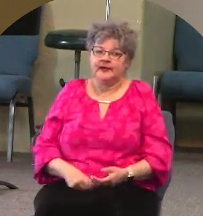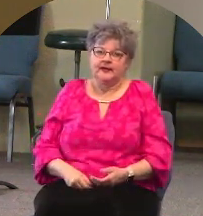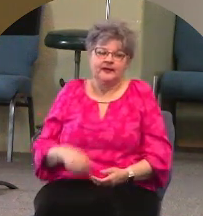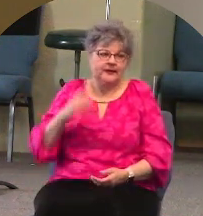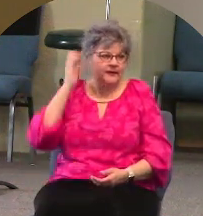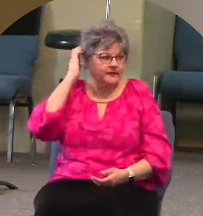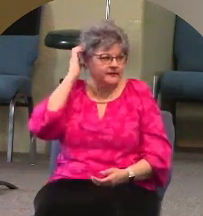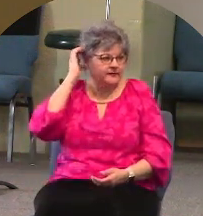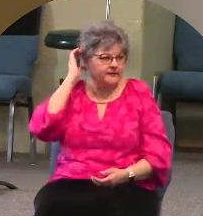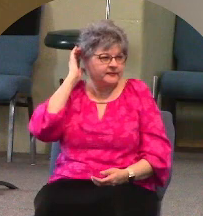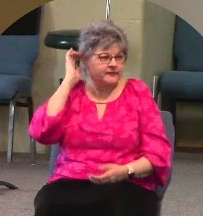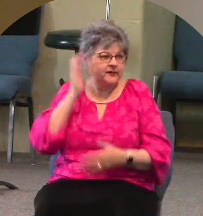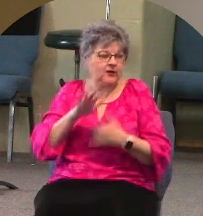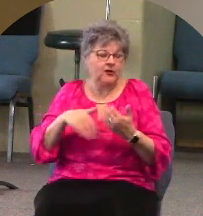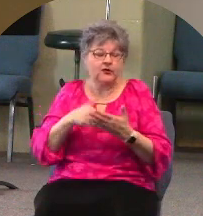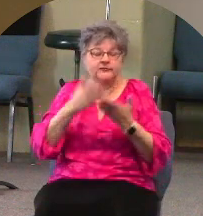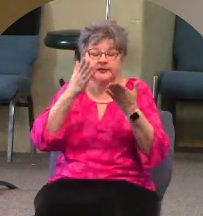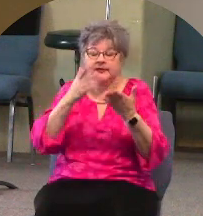owe.